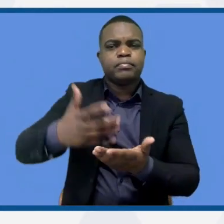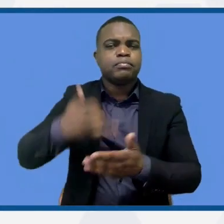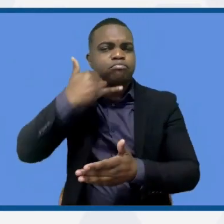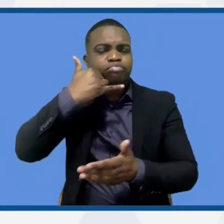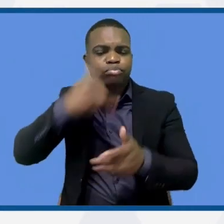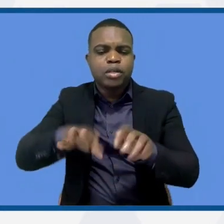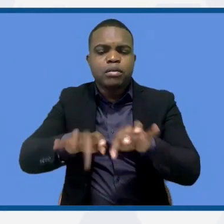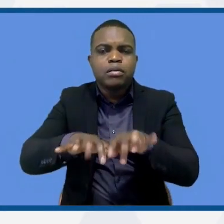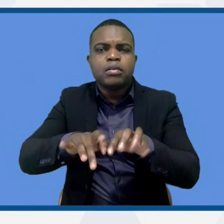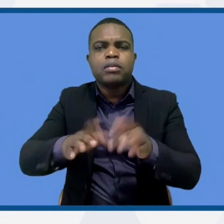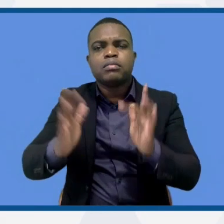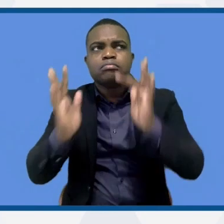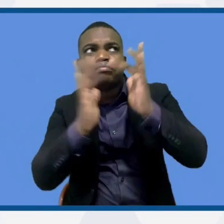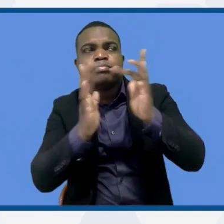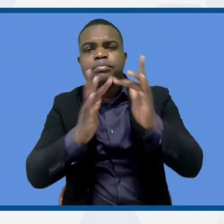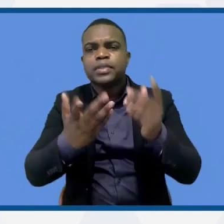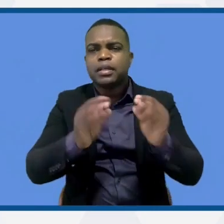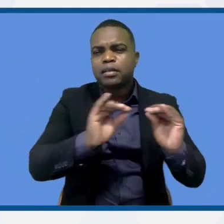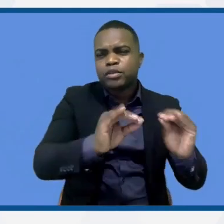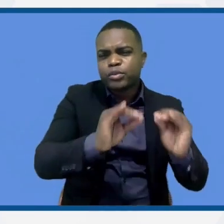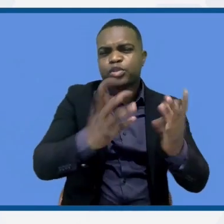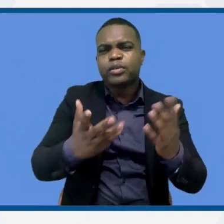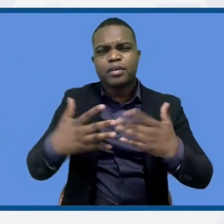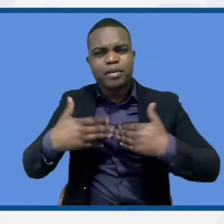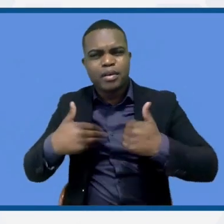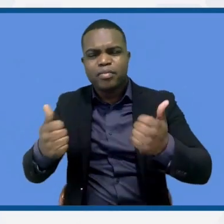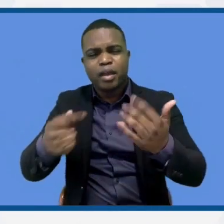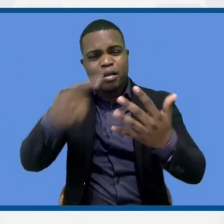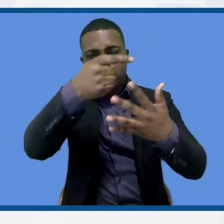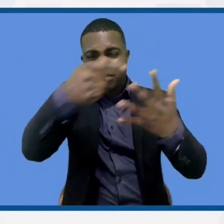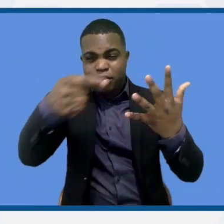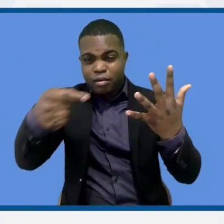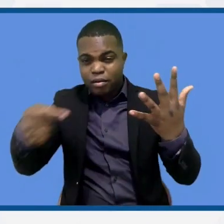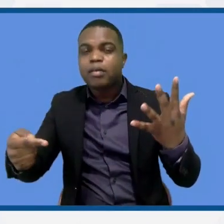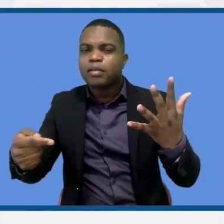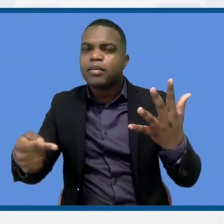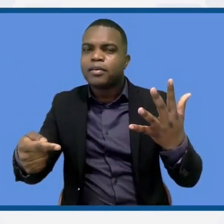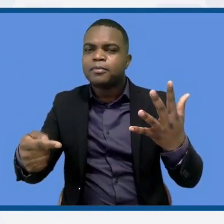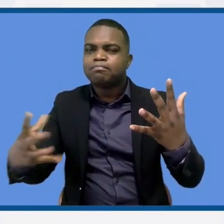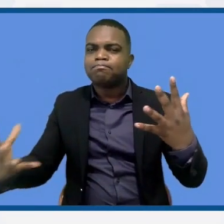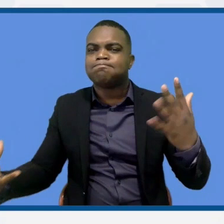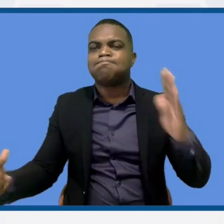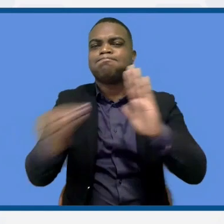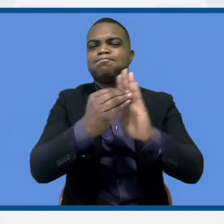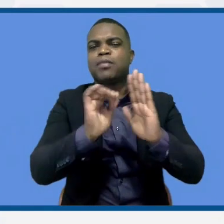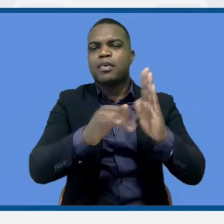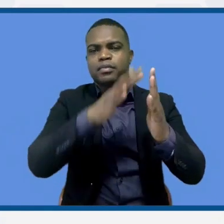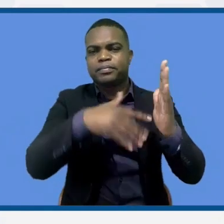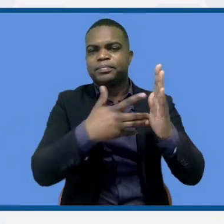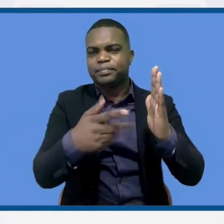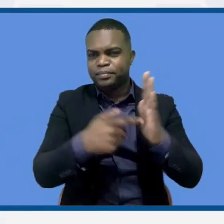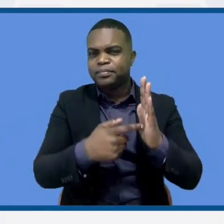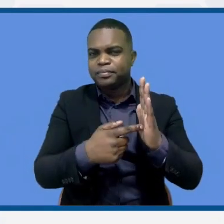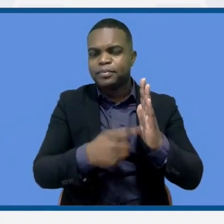threat and vulnerability of exposed elements. In this case, it would be infrastructure. These threats can be